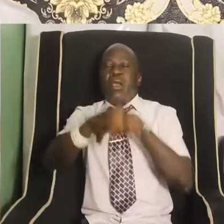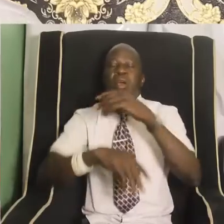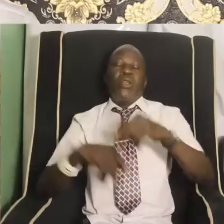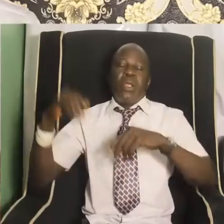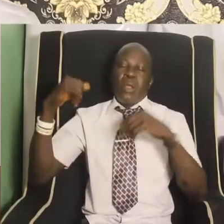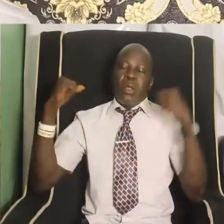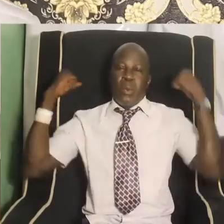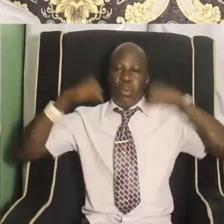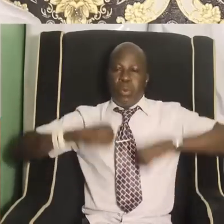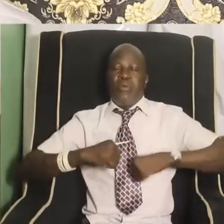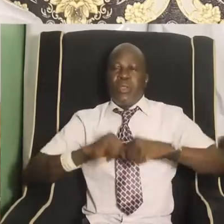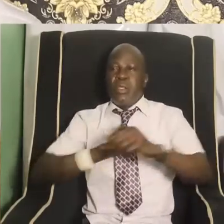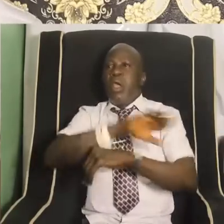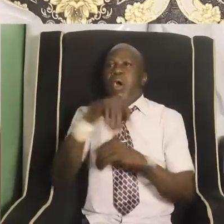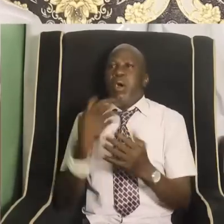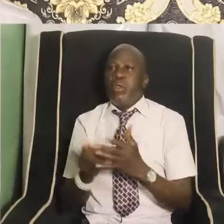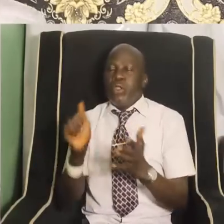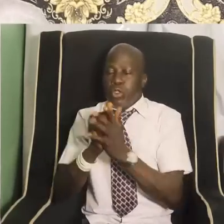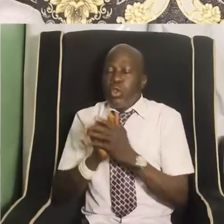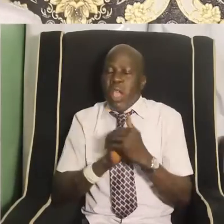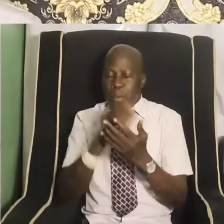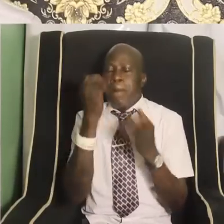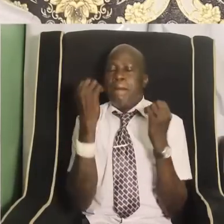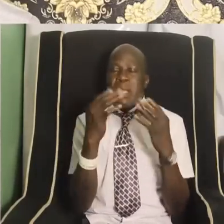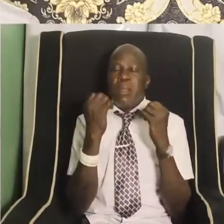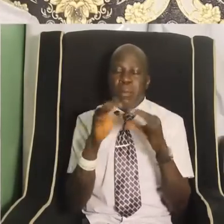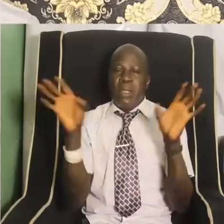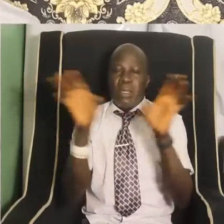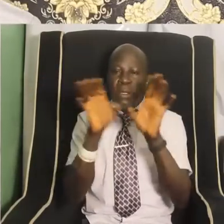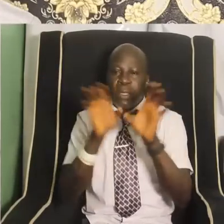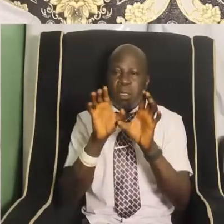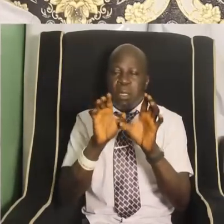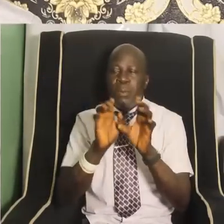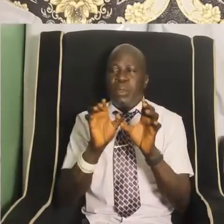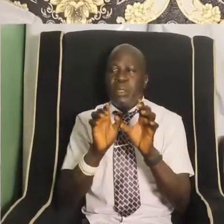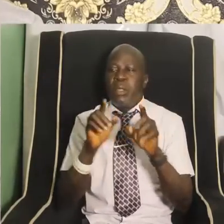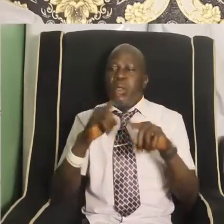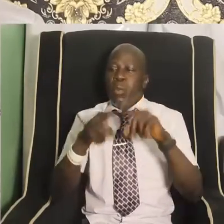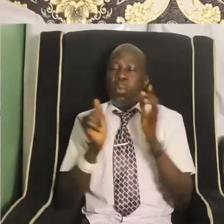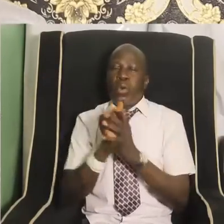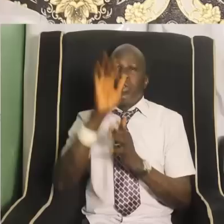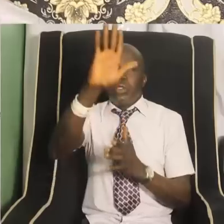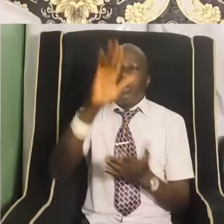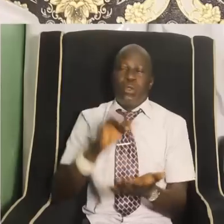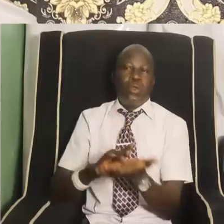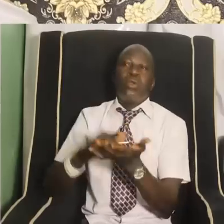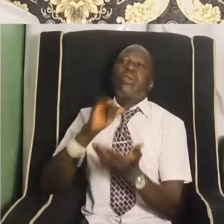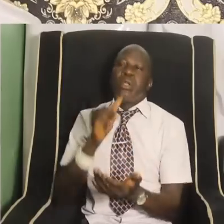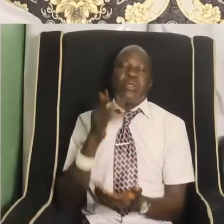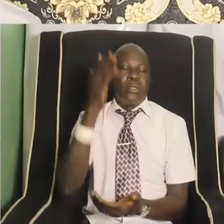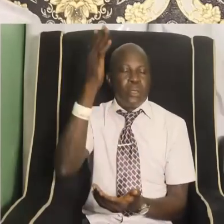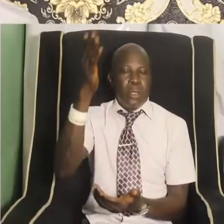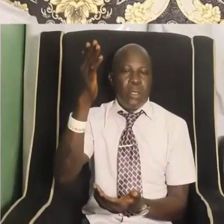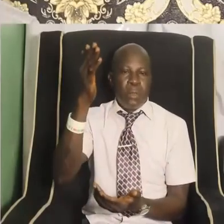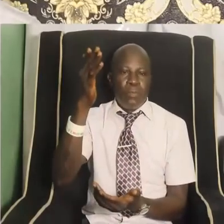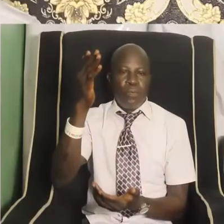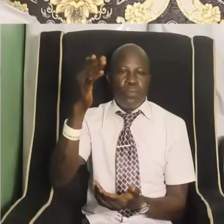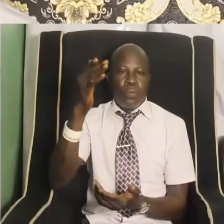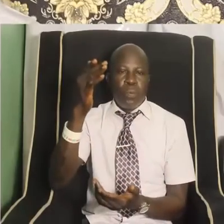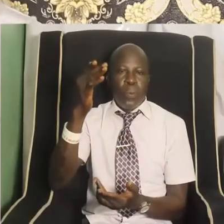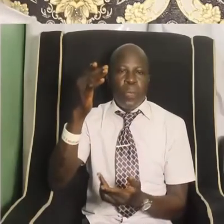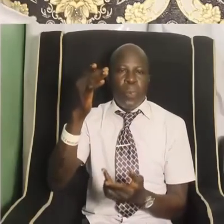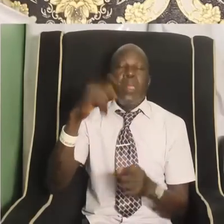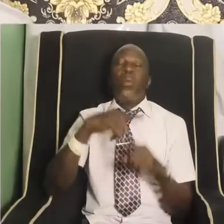of certificates. You may have a lot of certificates. But there is no glory. It may